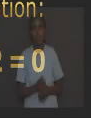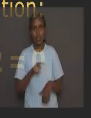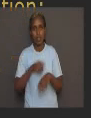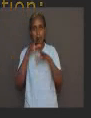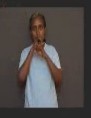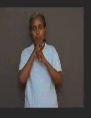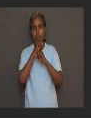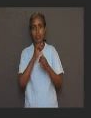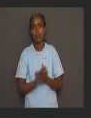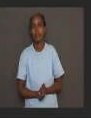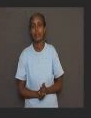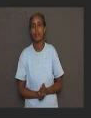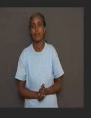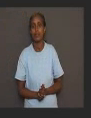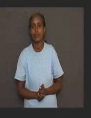Time's up!